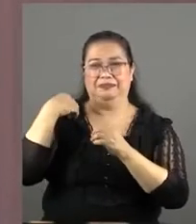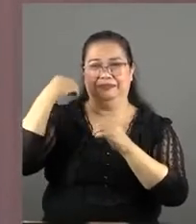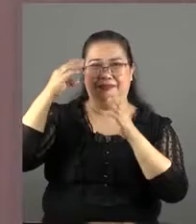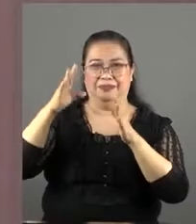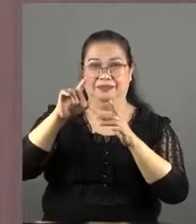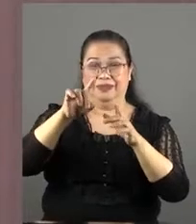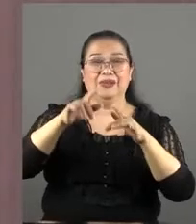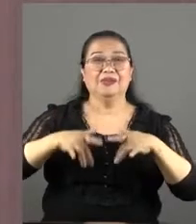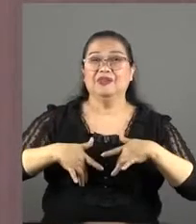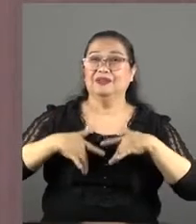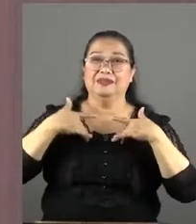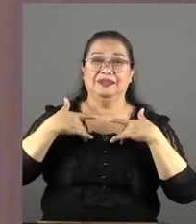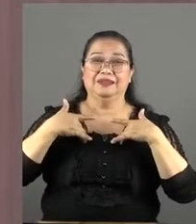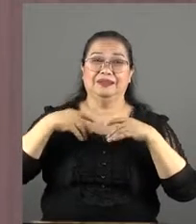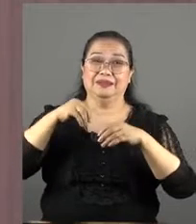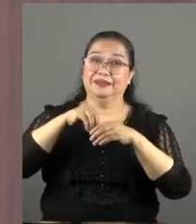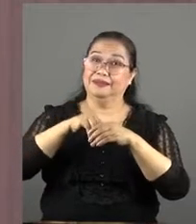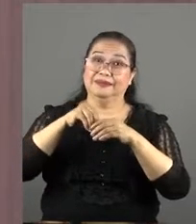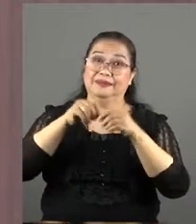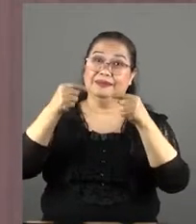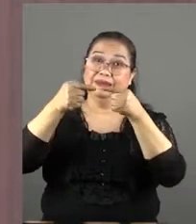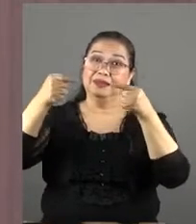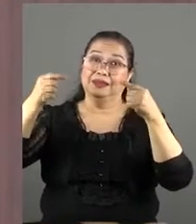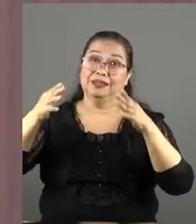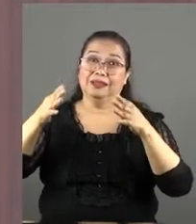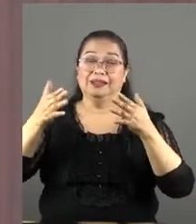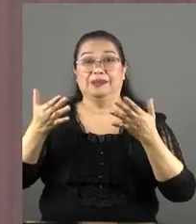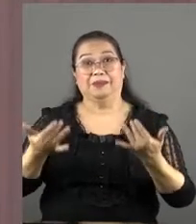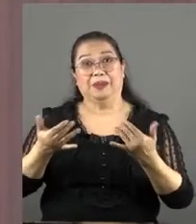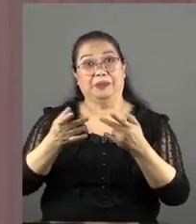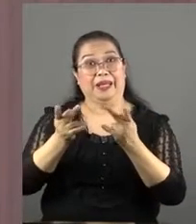you're living in enemy territory now.